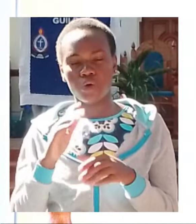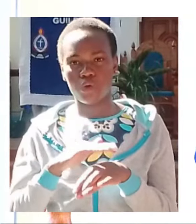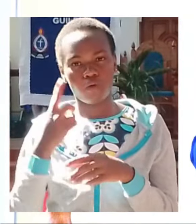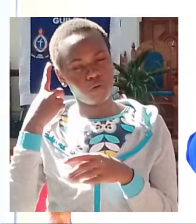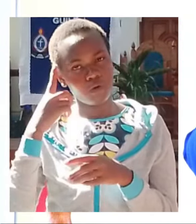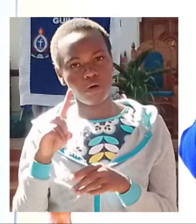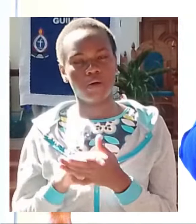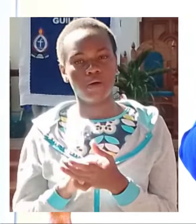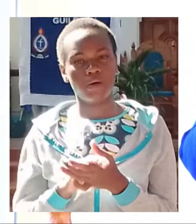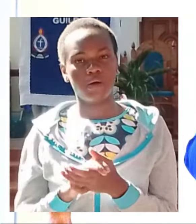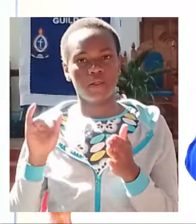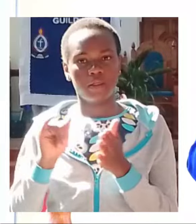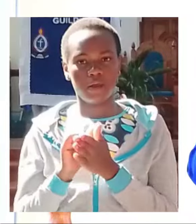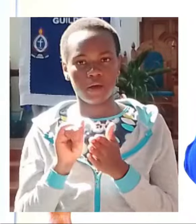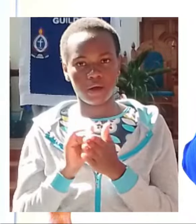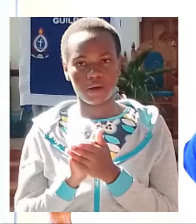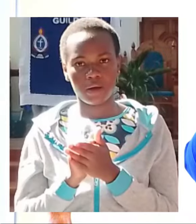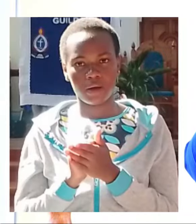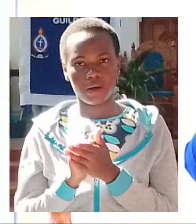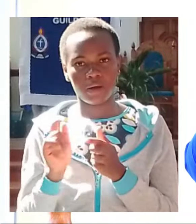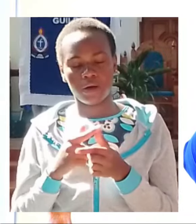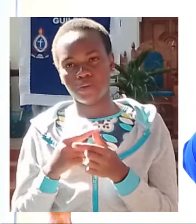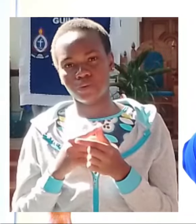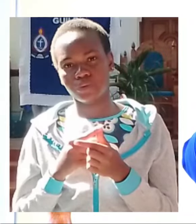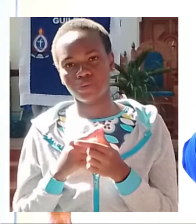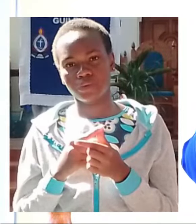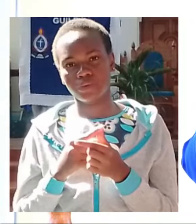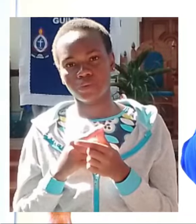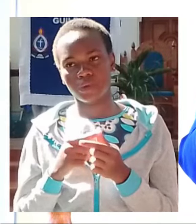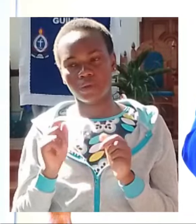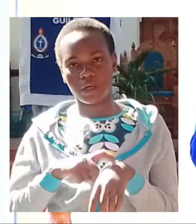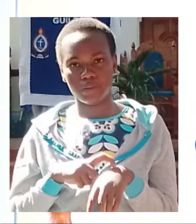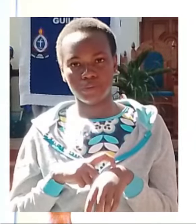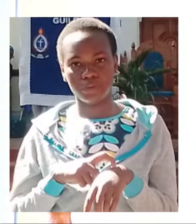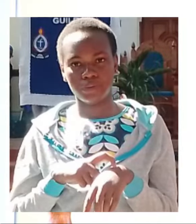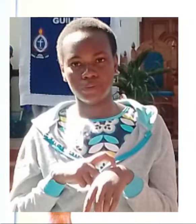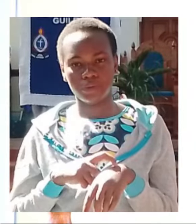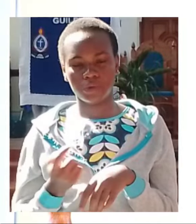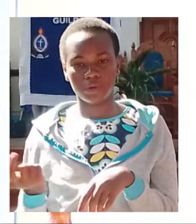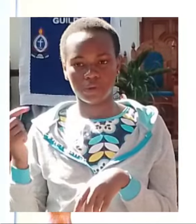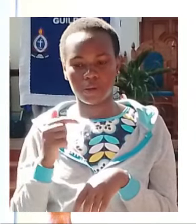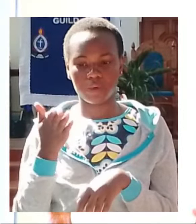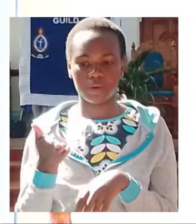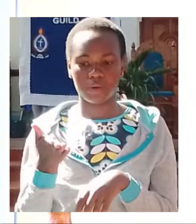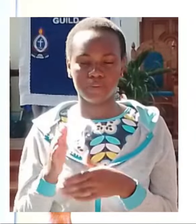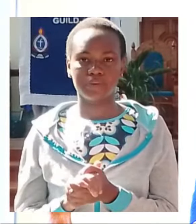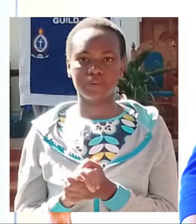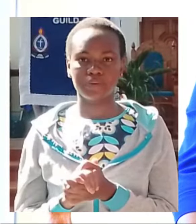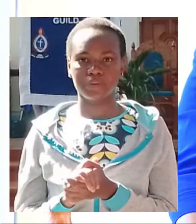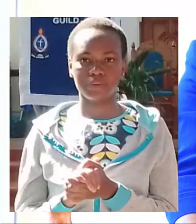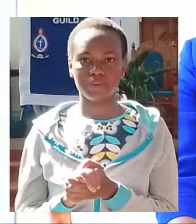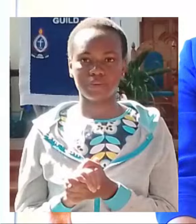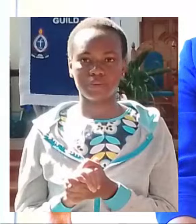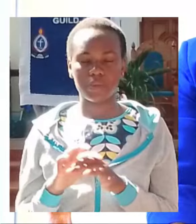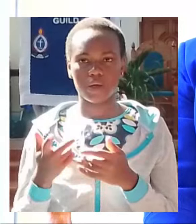for? That hata unalishwa kiroho wakati ambapo unakuja mahala hapa.